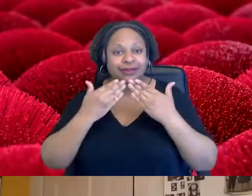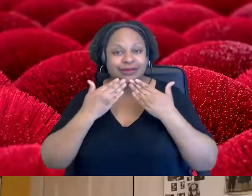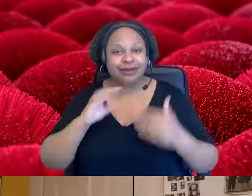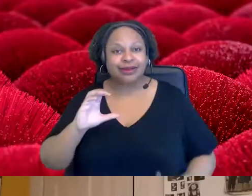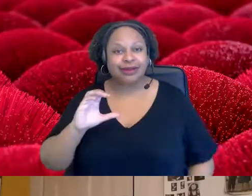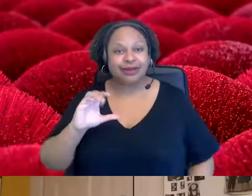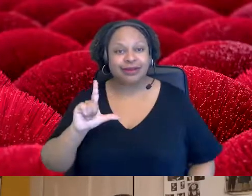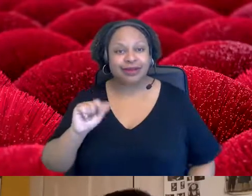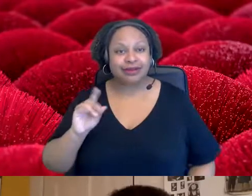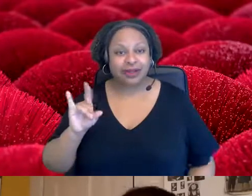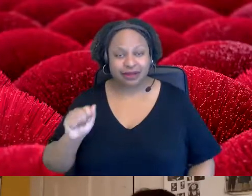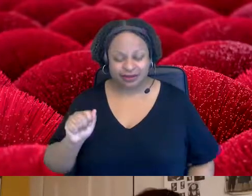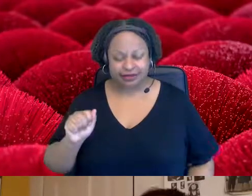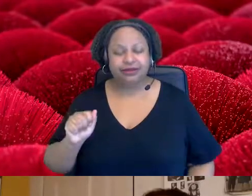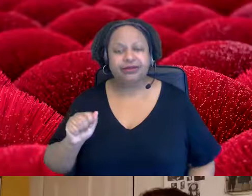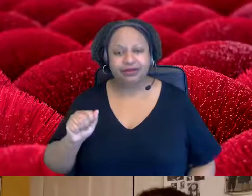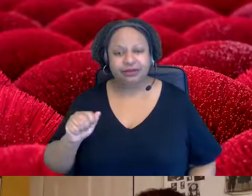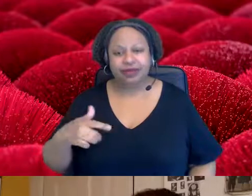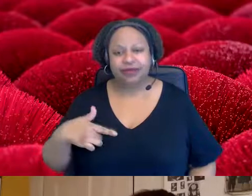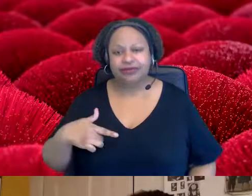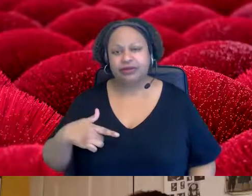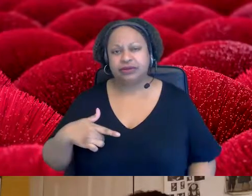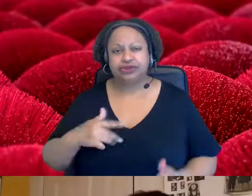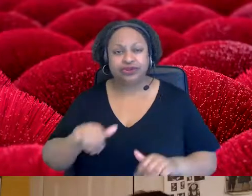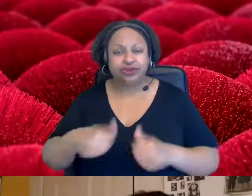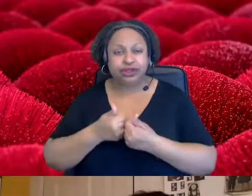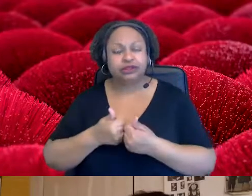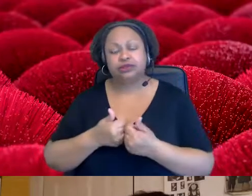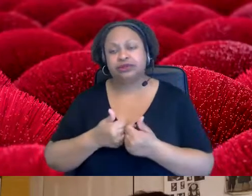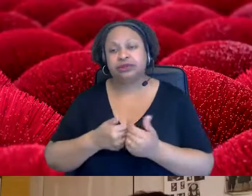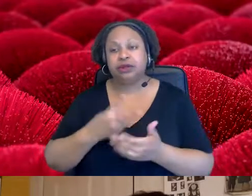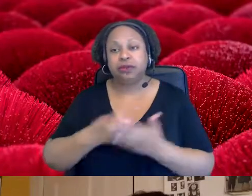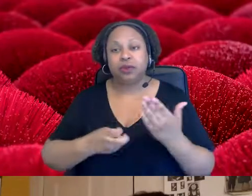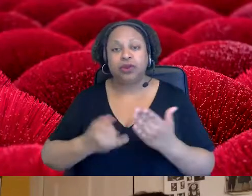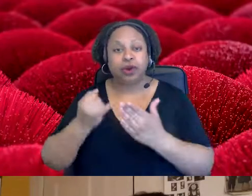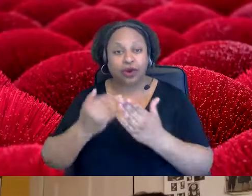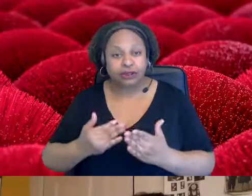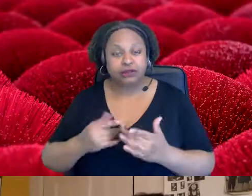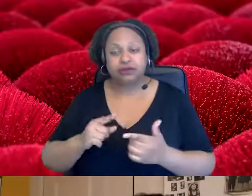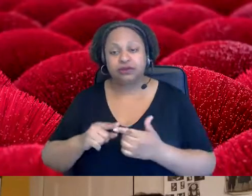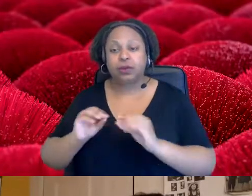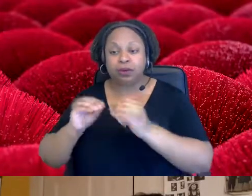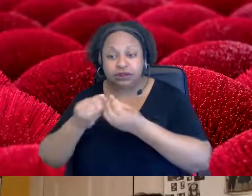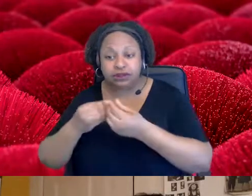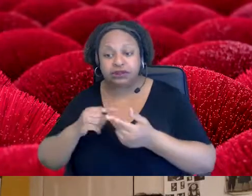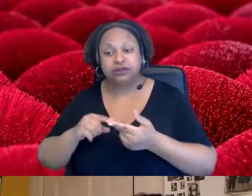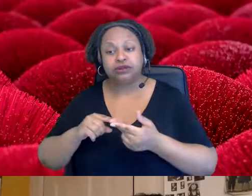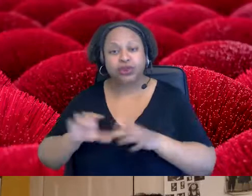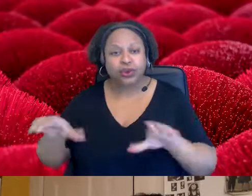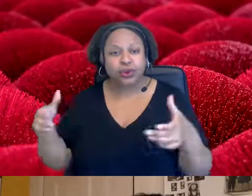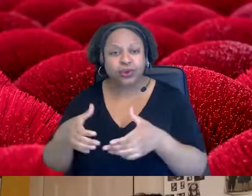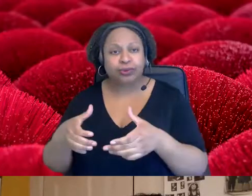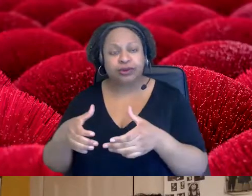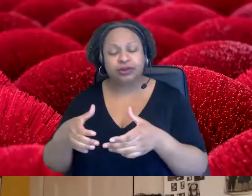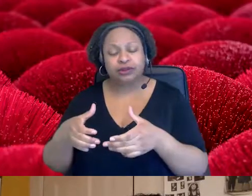I think one of the challenges that I think both artists and institutions or groups and collectives are found during, at least particularly this